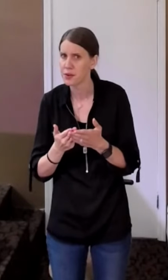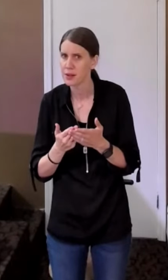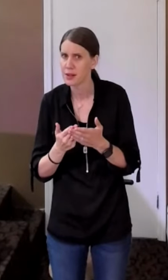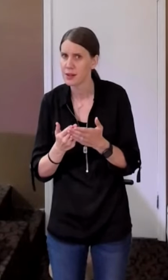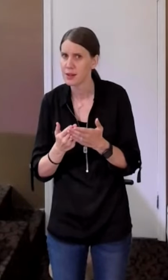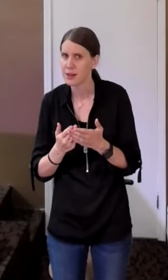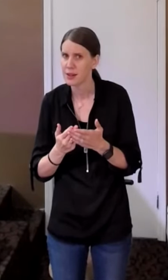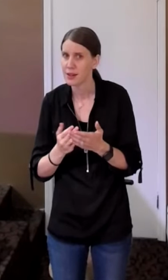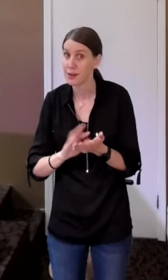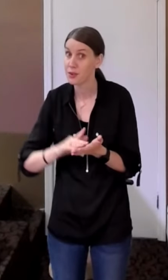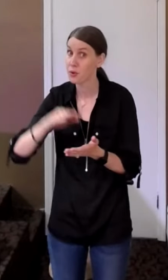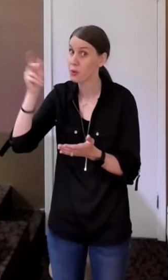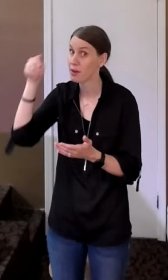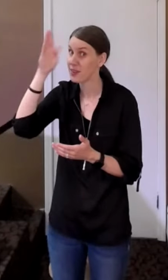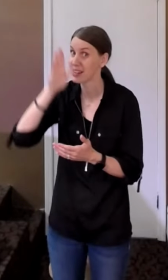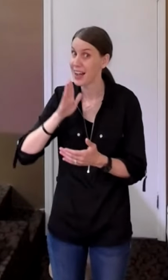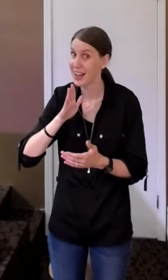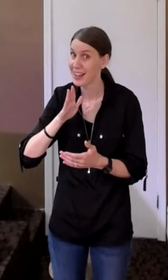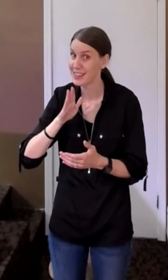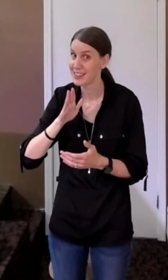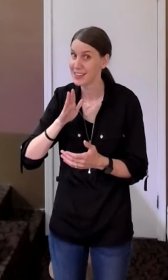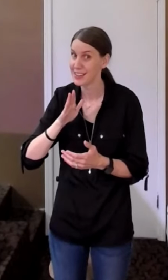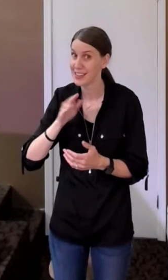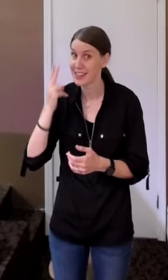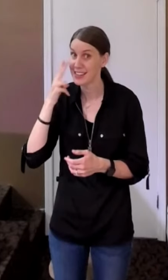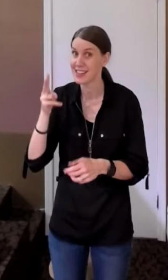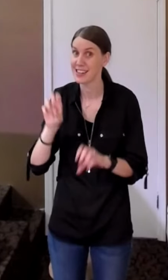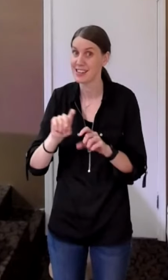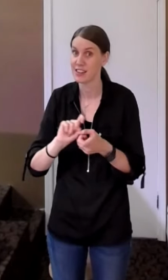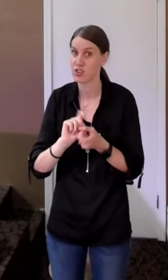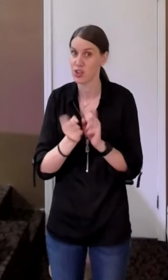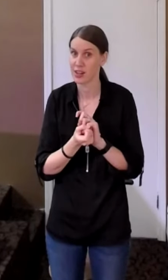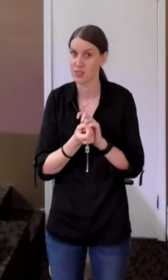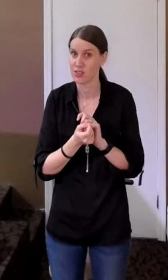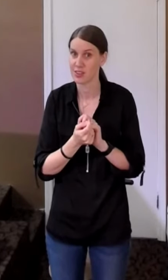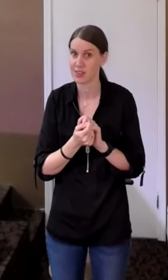so he's saying it must be the change that God made in her.